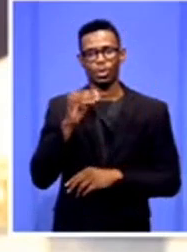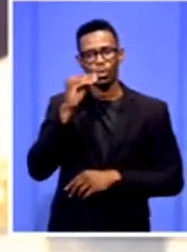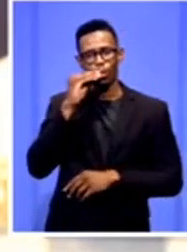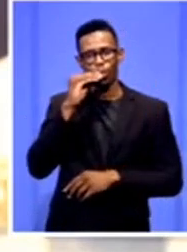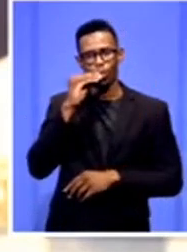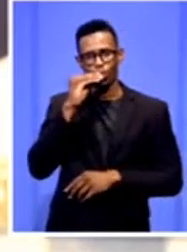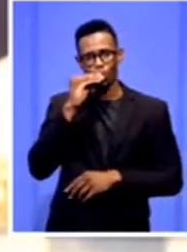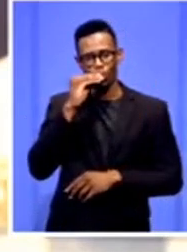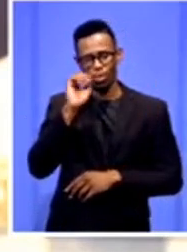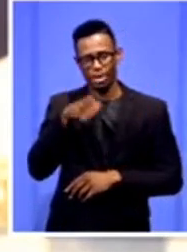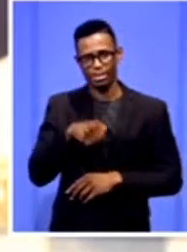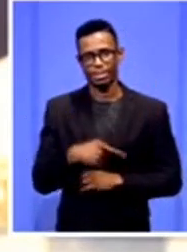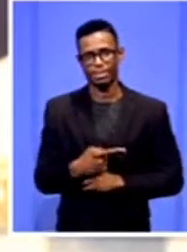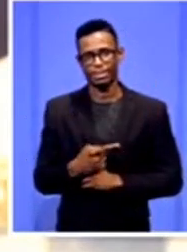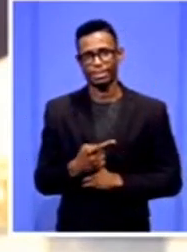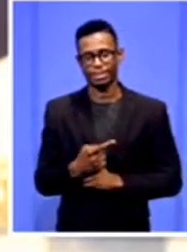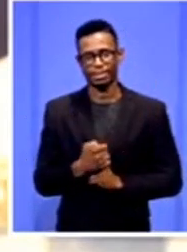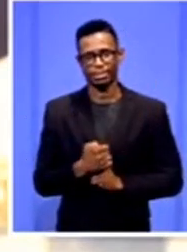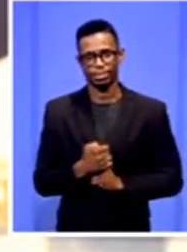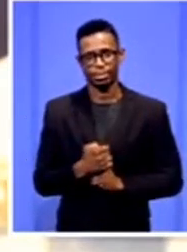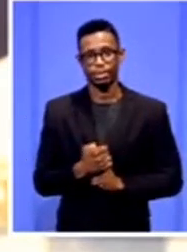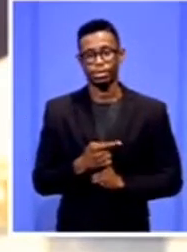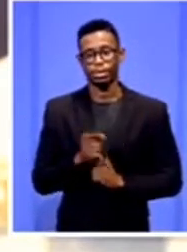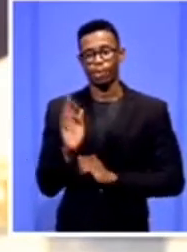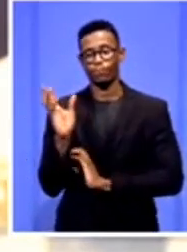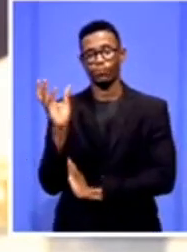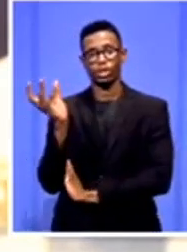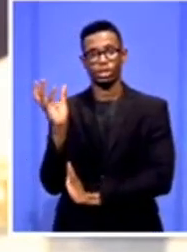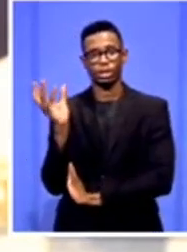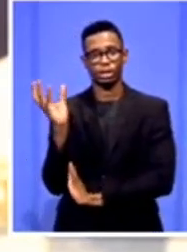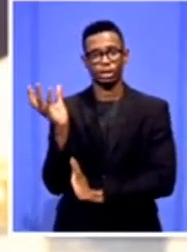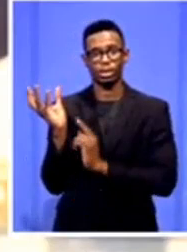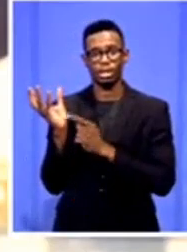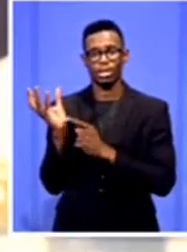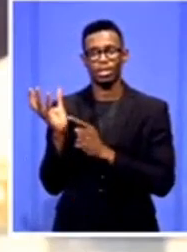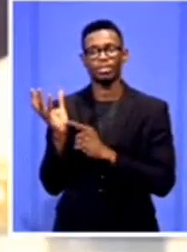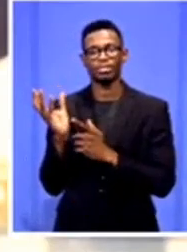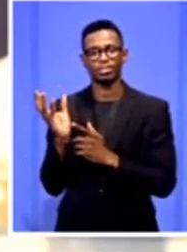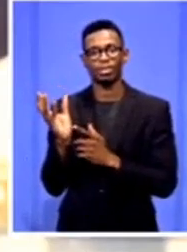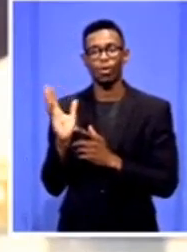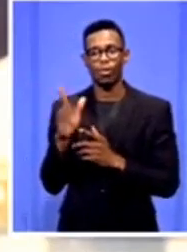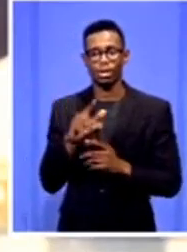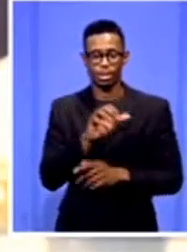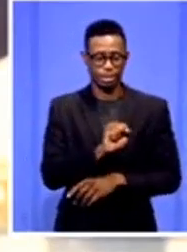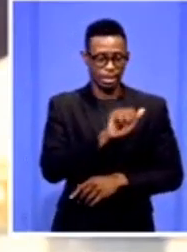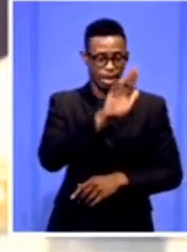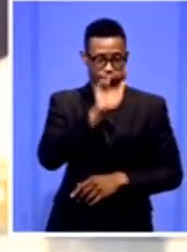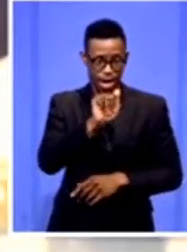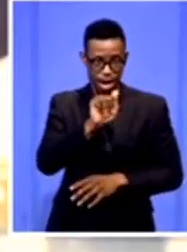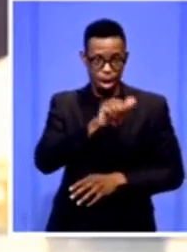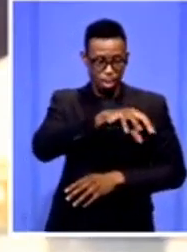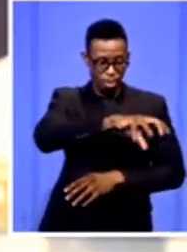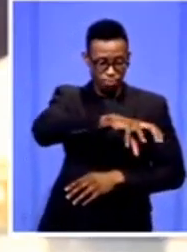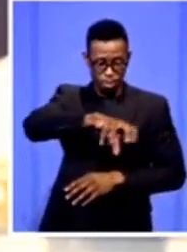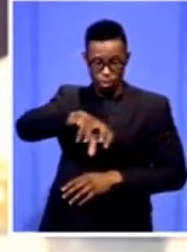repositioning the Free State as the cannabis hub of the country. Ha re no ba go ya morao tloa